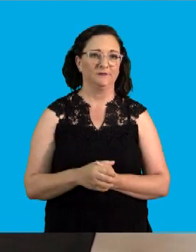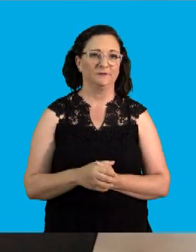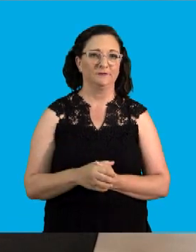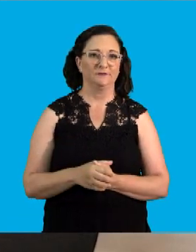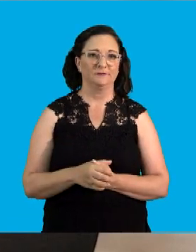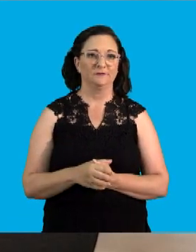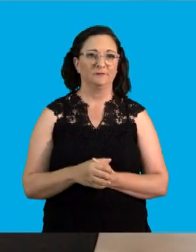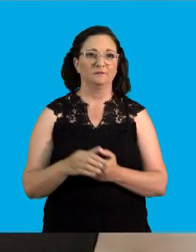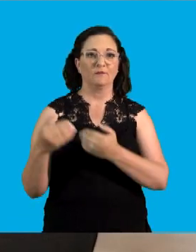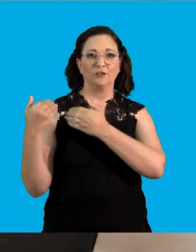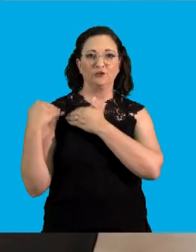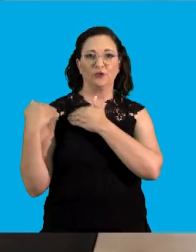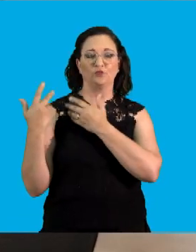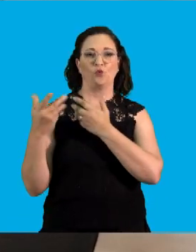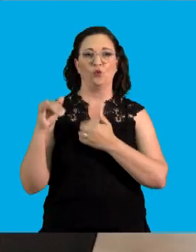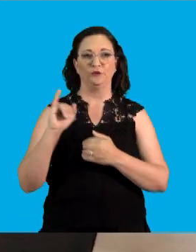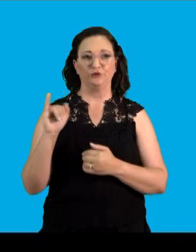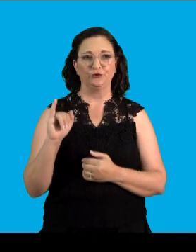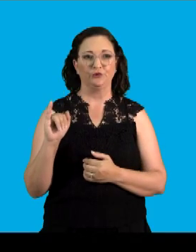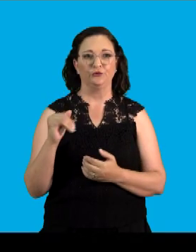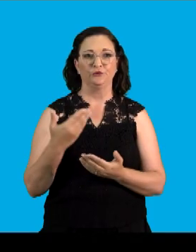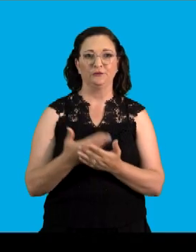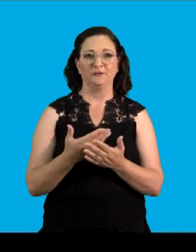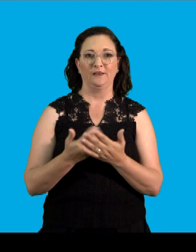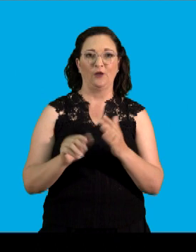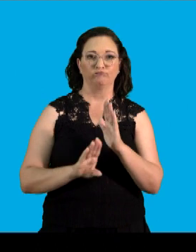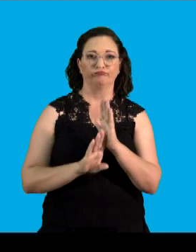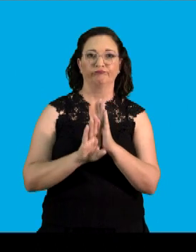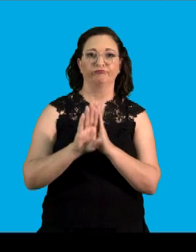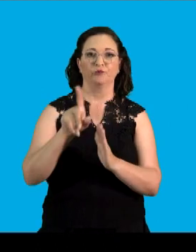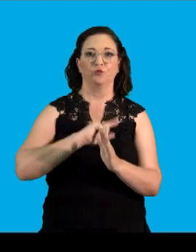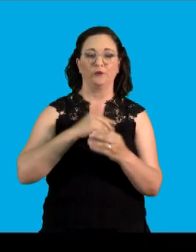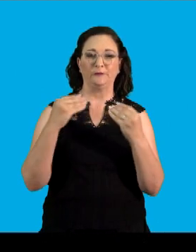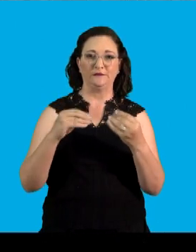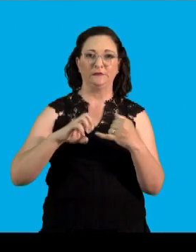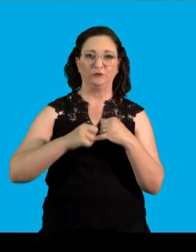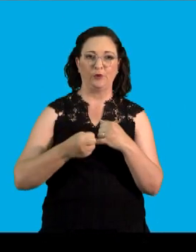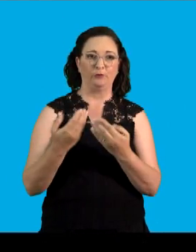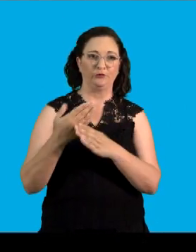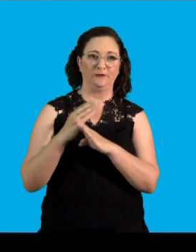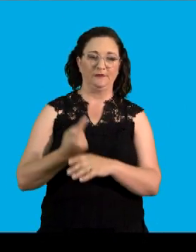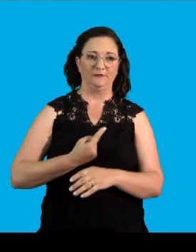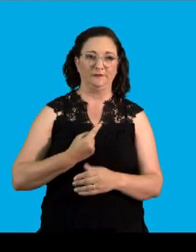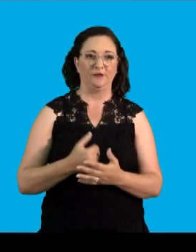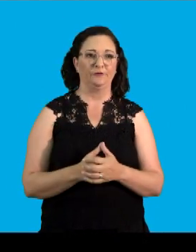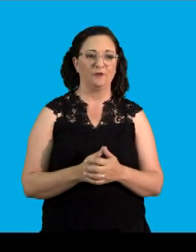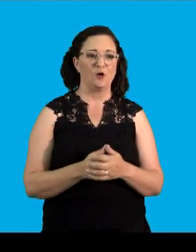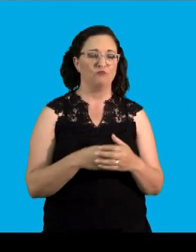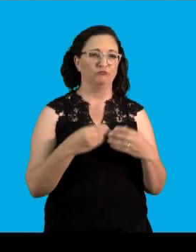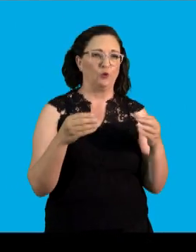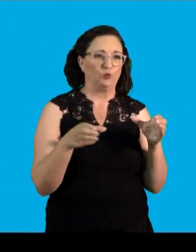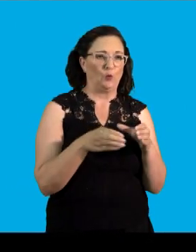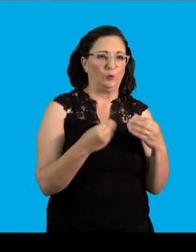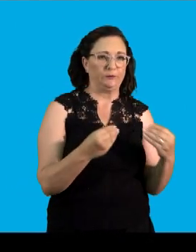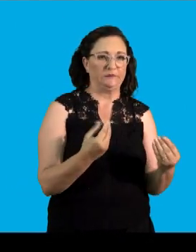issues. Security or insurance costs increases as the business tries to protect itself. Smaller businesses often cannot